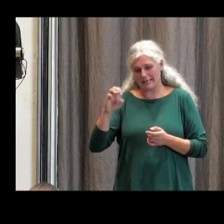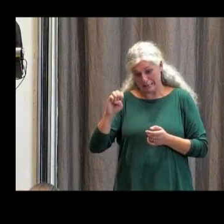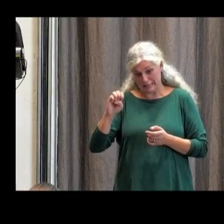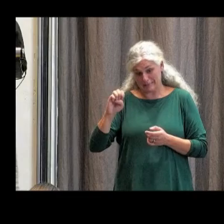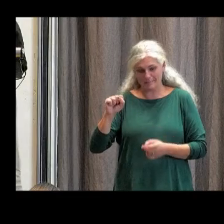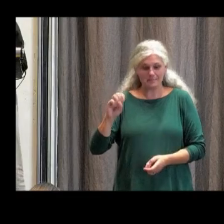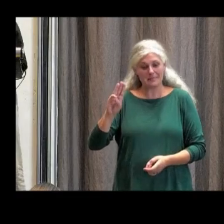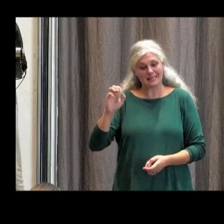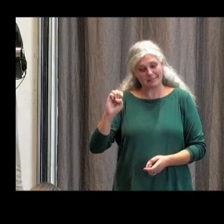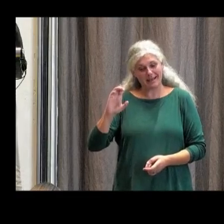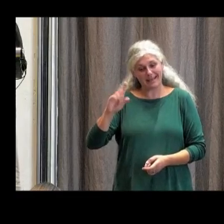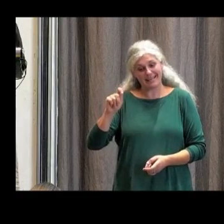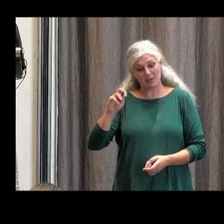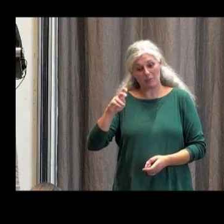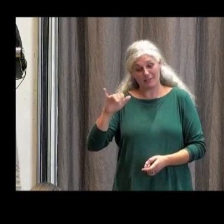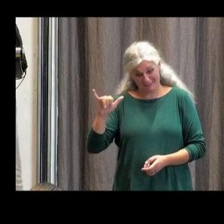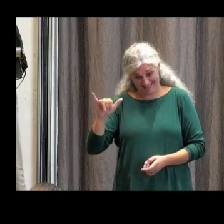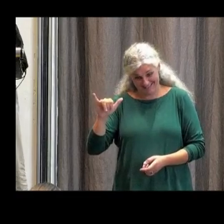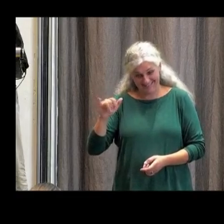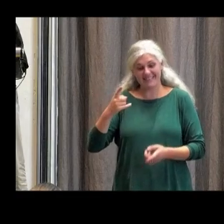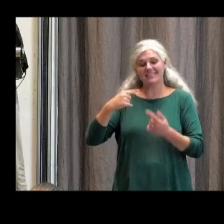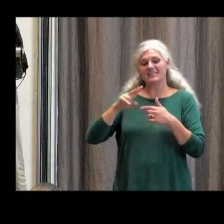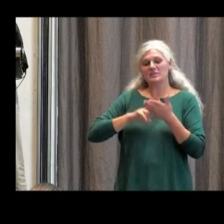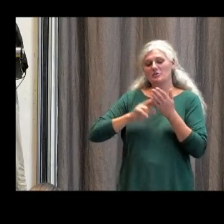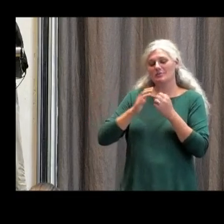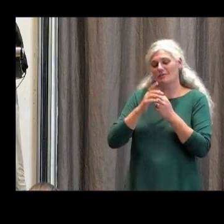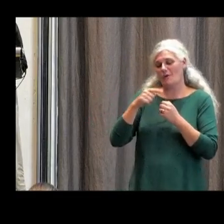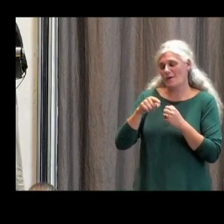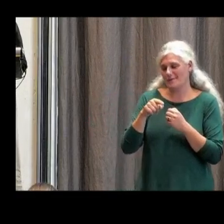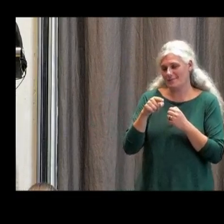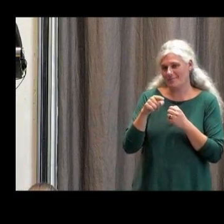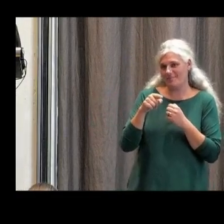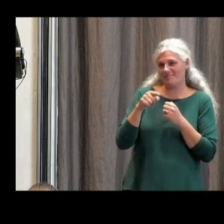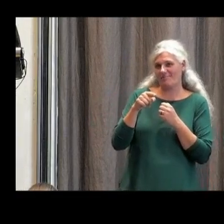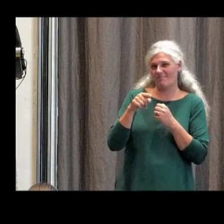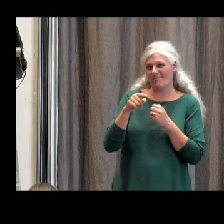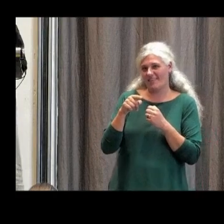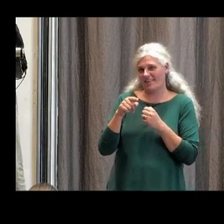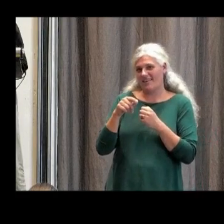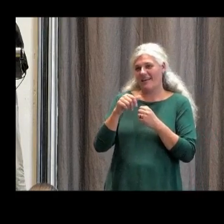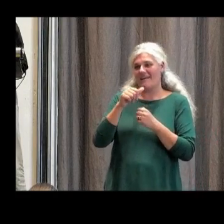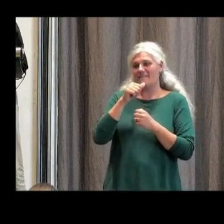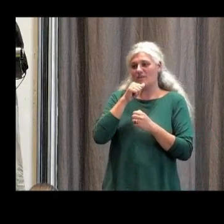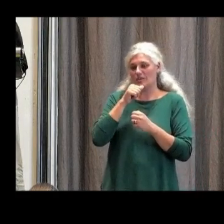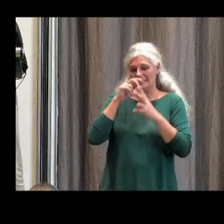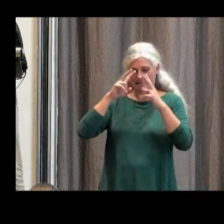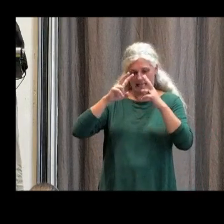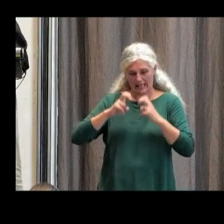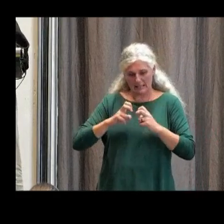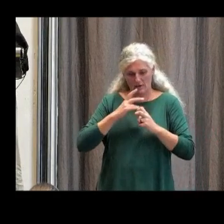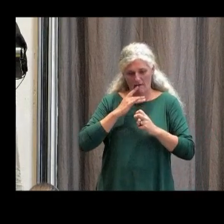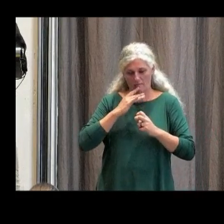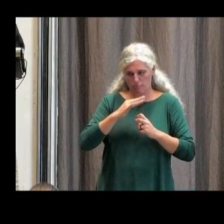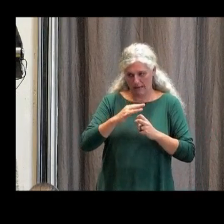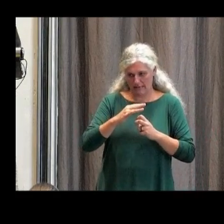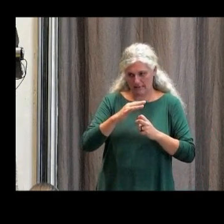chromatography would have been used by Linus Pauling for the first analysis of breath, where